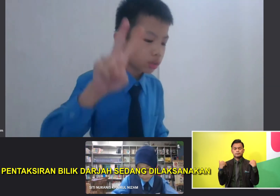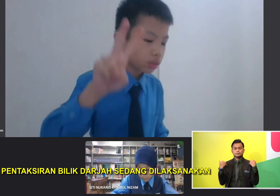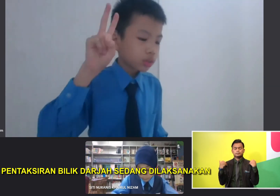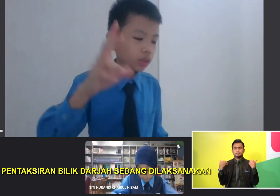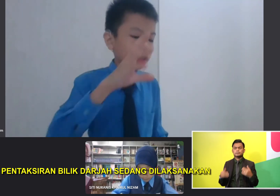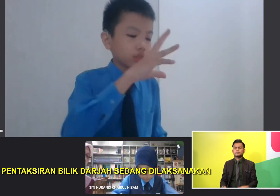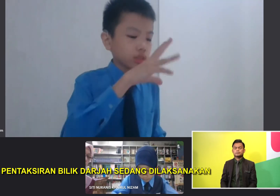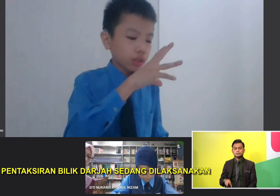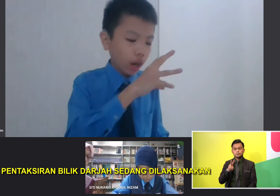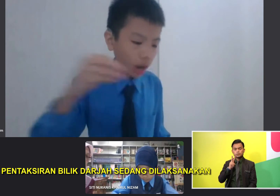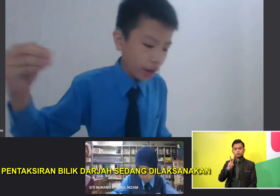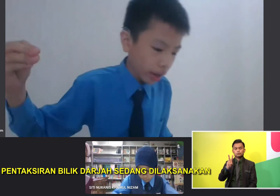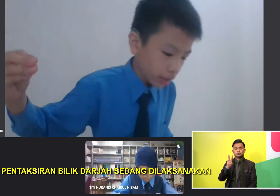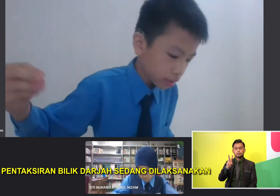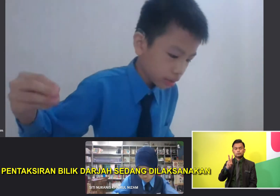two